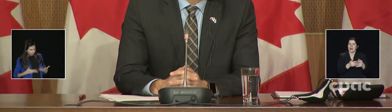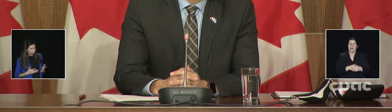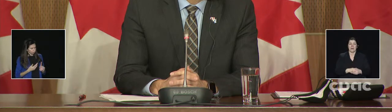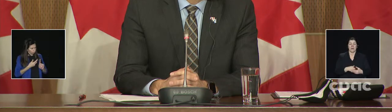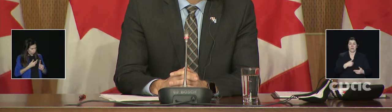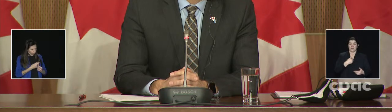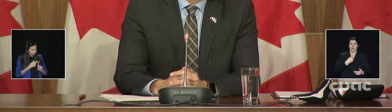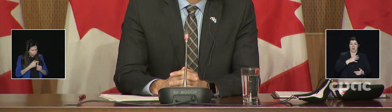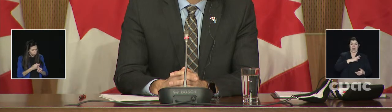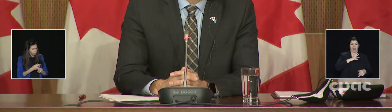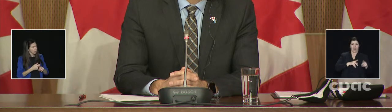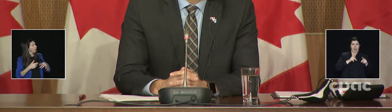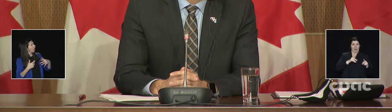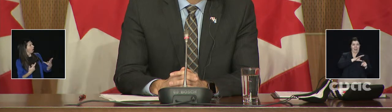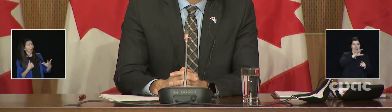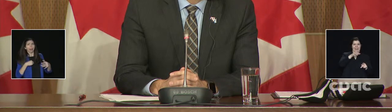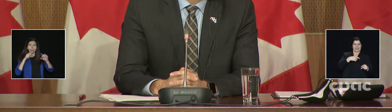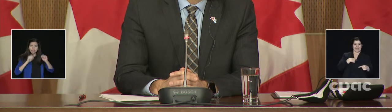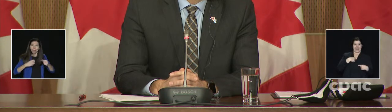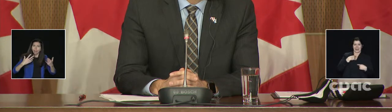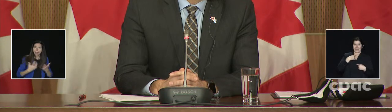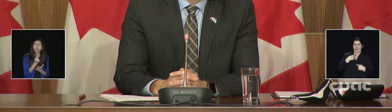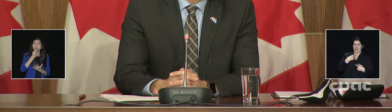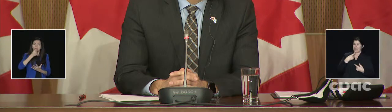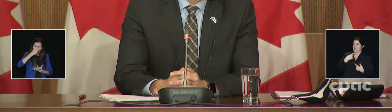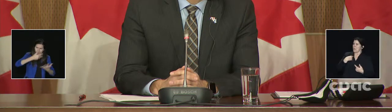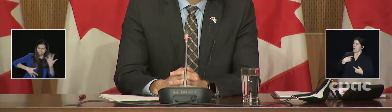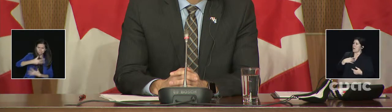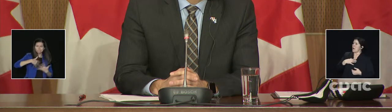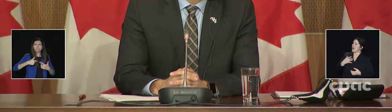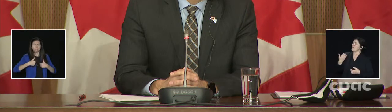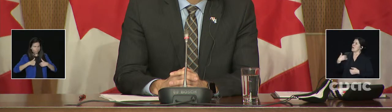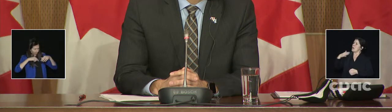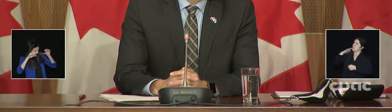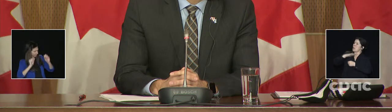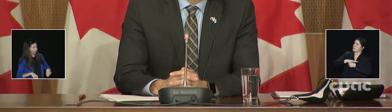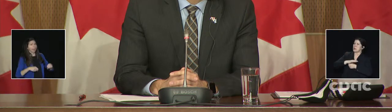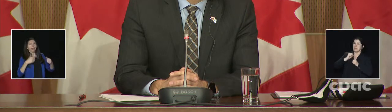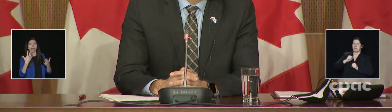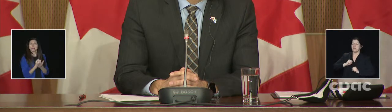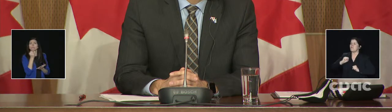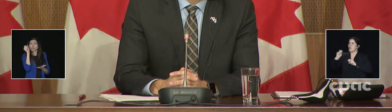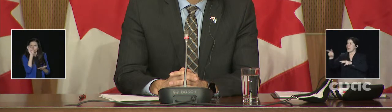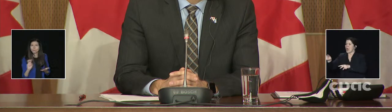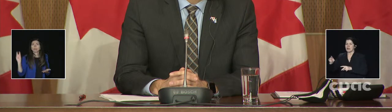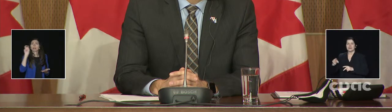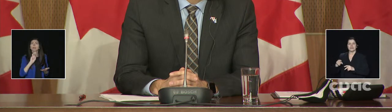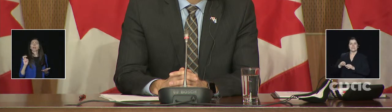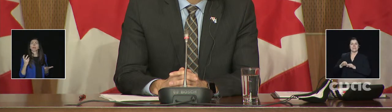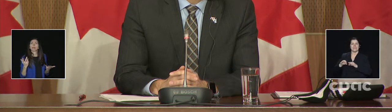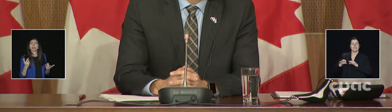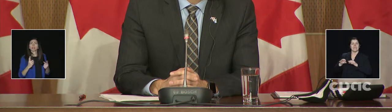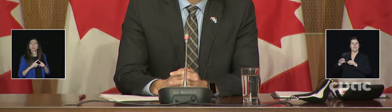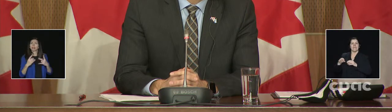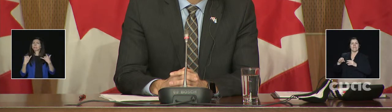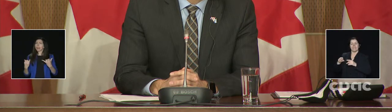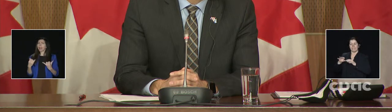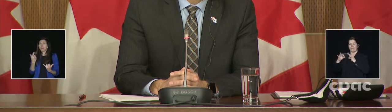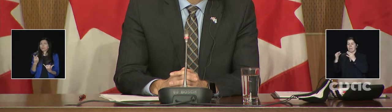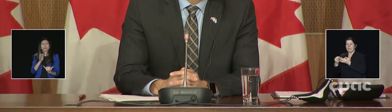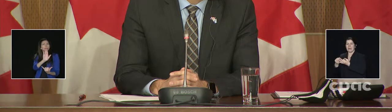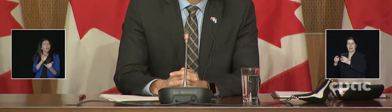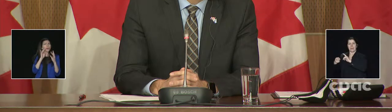that I can gather if I get double vaccinated? What are you going to tell Canadians? What is your message to them today about holiday travel and